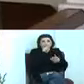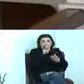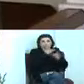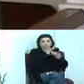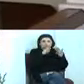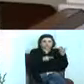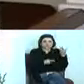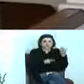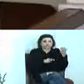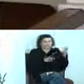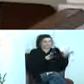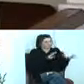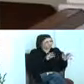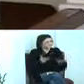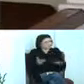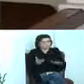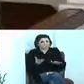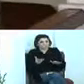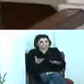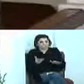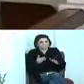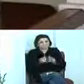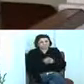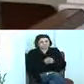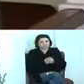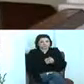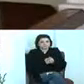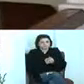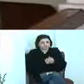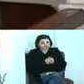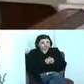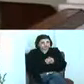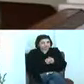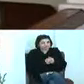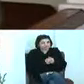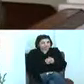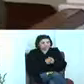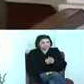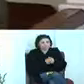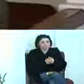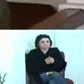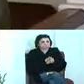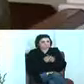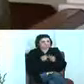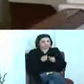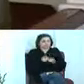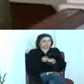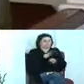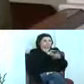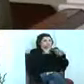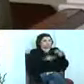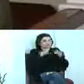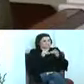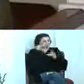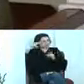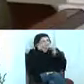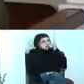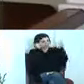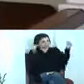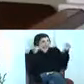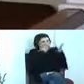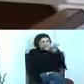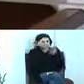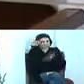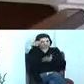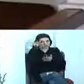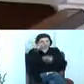It's the result of last level lessons learned. I don't care if I was here when these